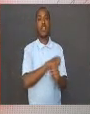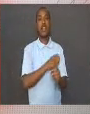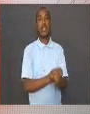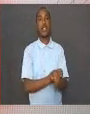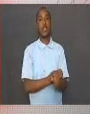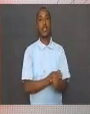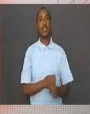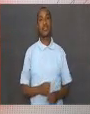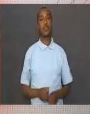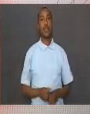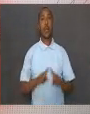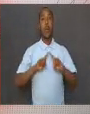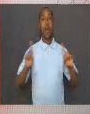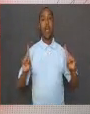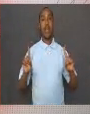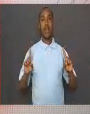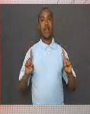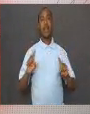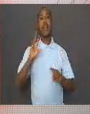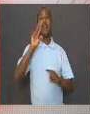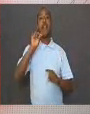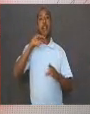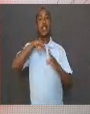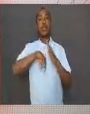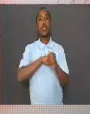of energy, while